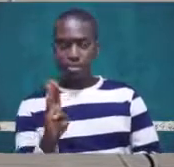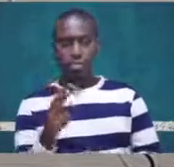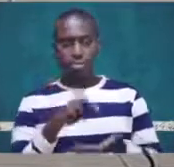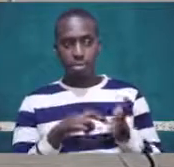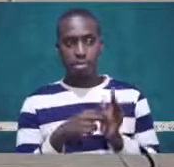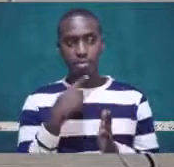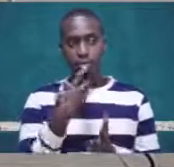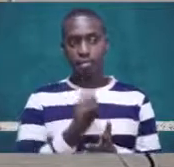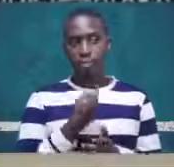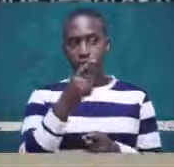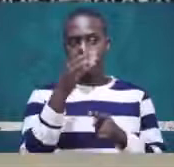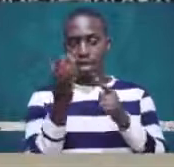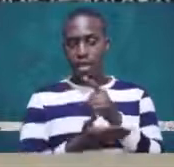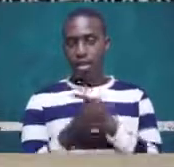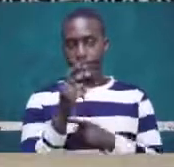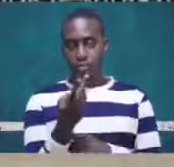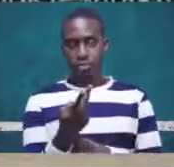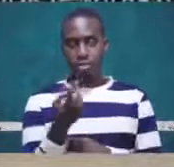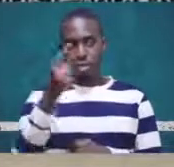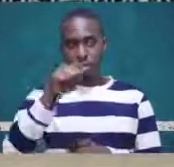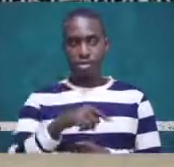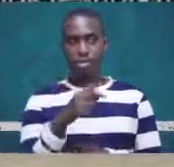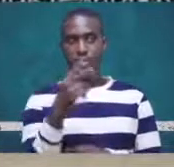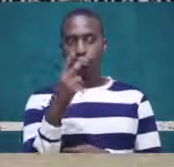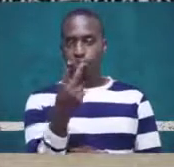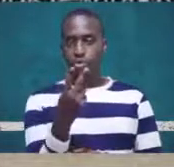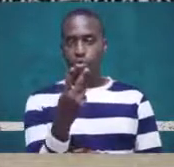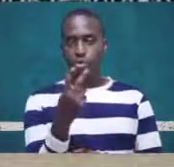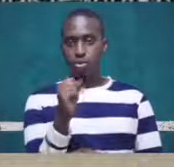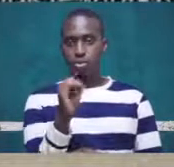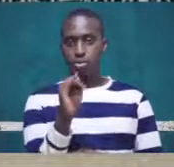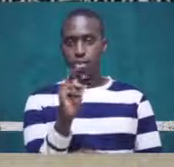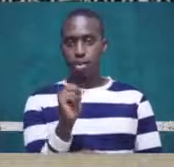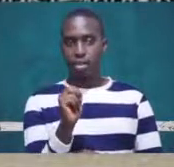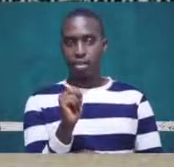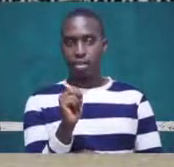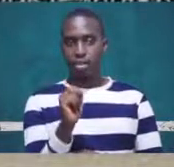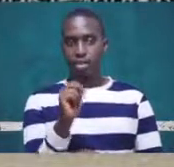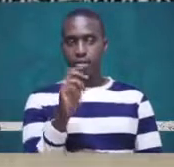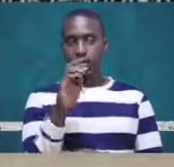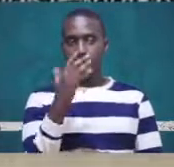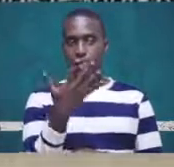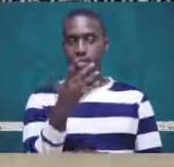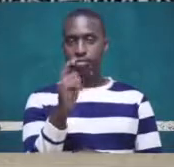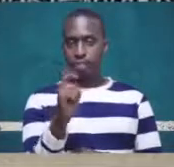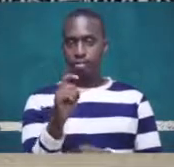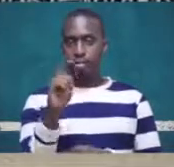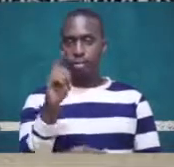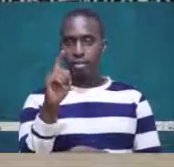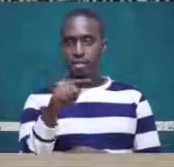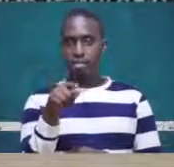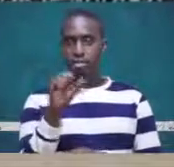that you have a half integral of 2 sine 5x times